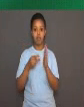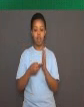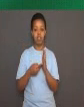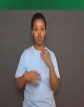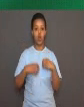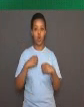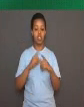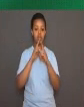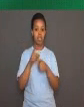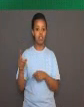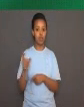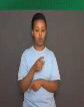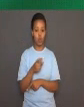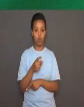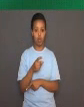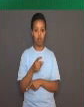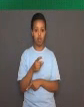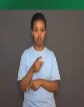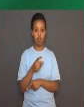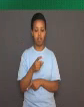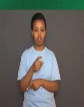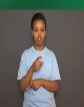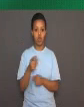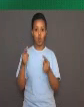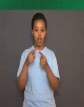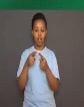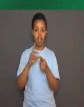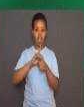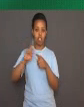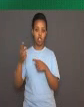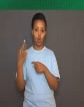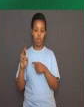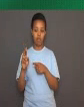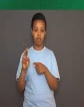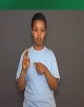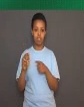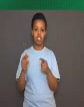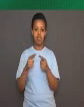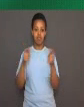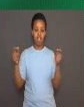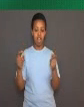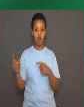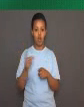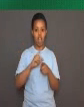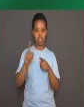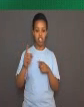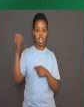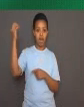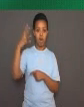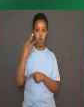organism's response toward or away from some stimulus, like heat or